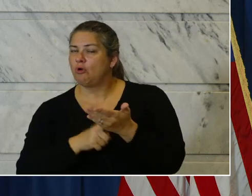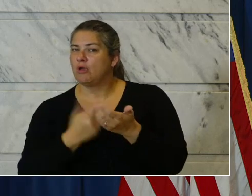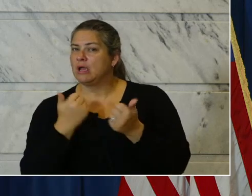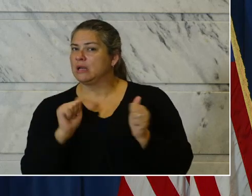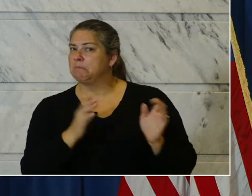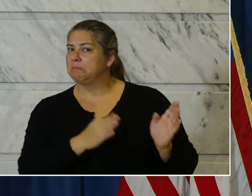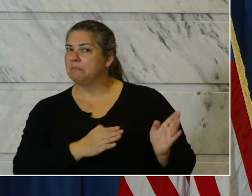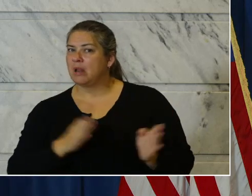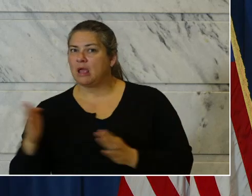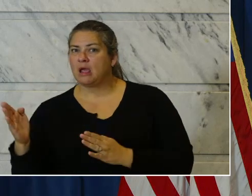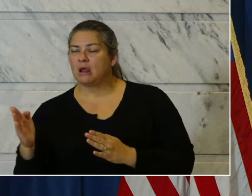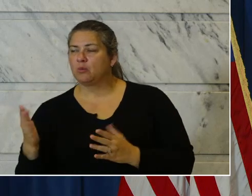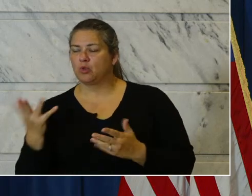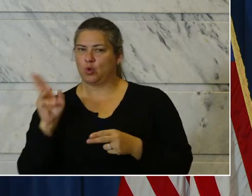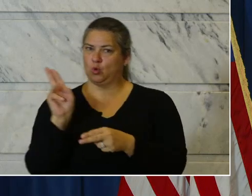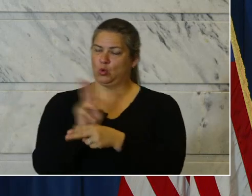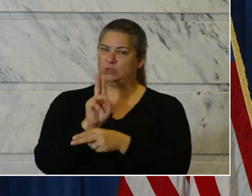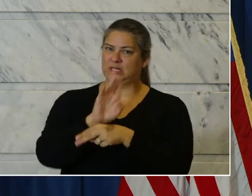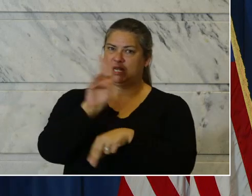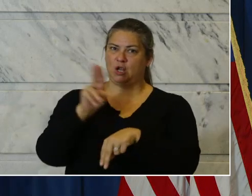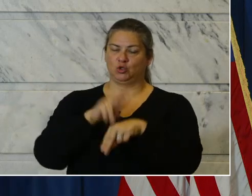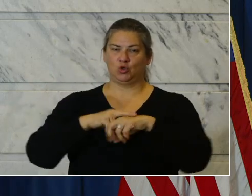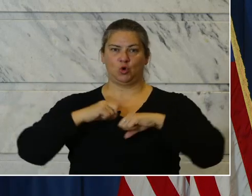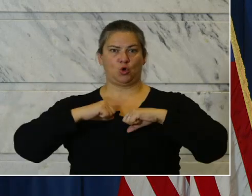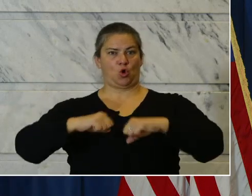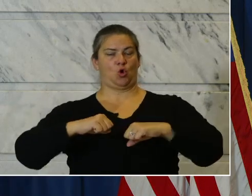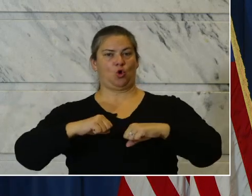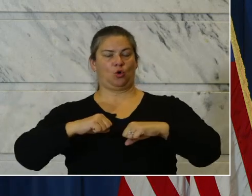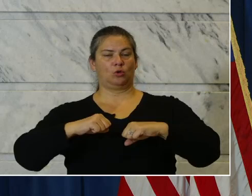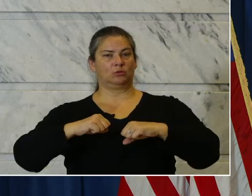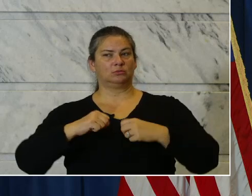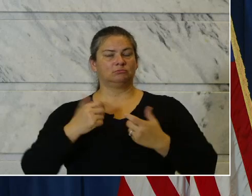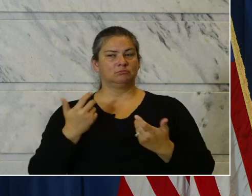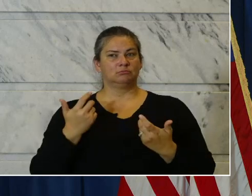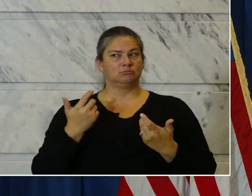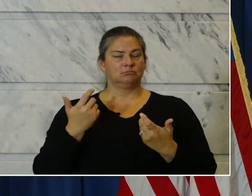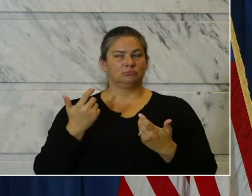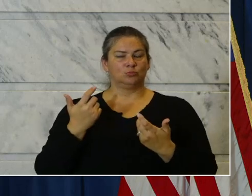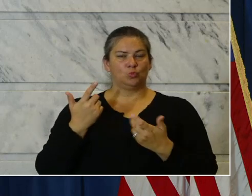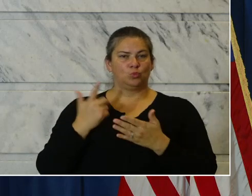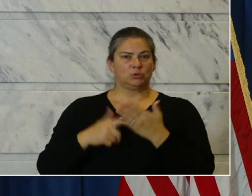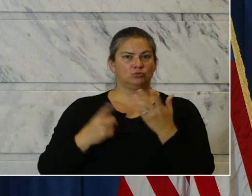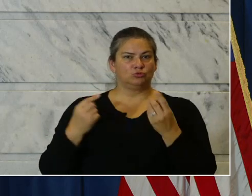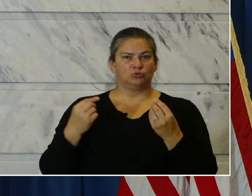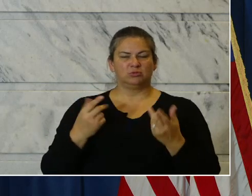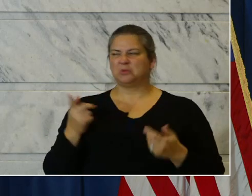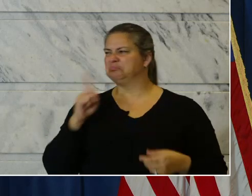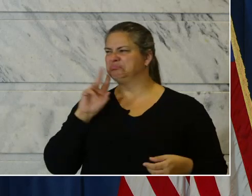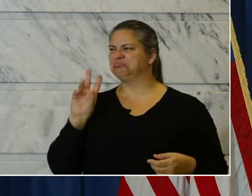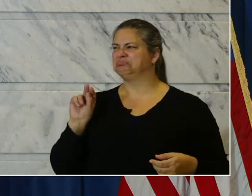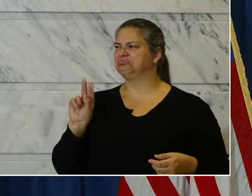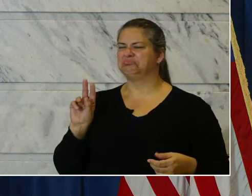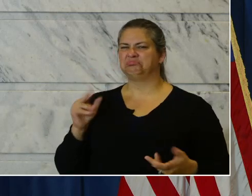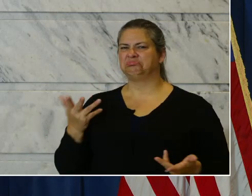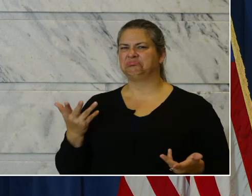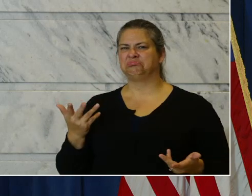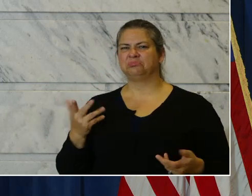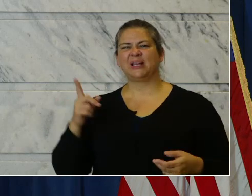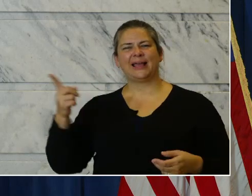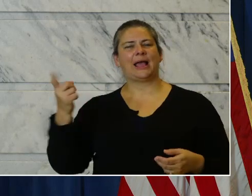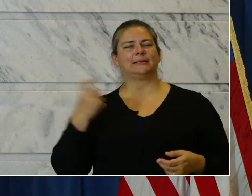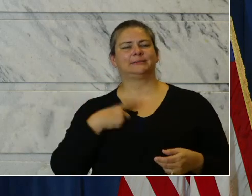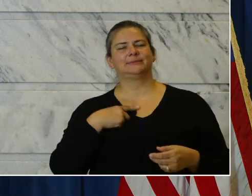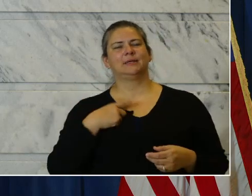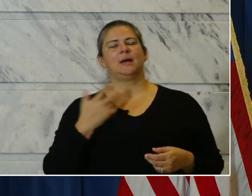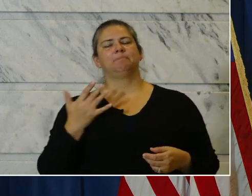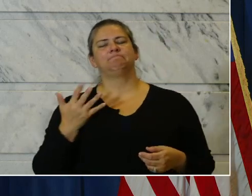plans to use the National Guard or state police at all in Louisville if there's any need for it? No. Question is,